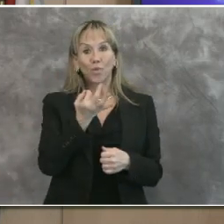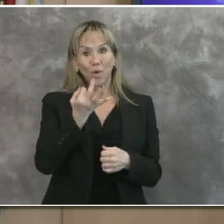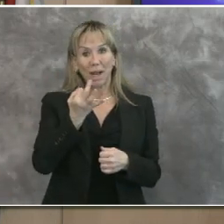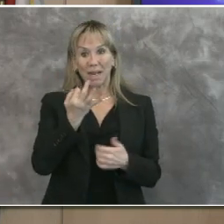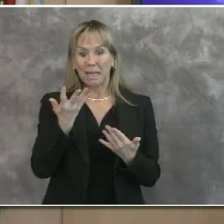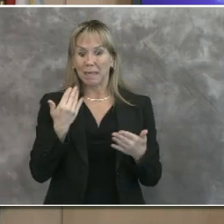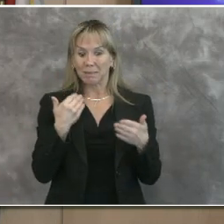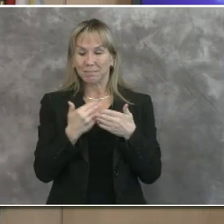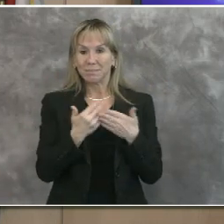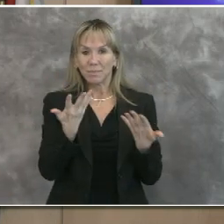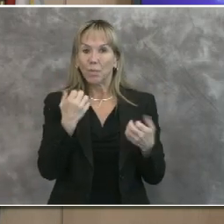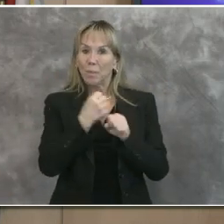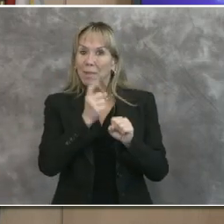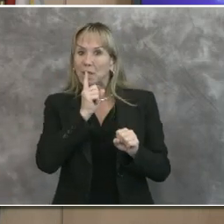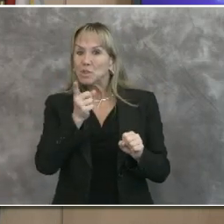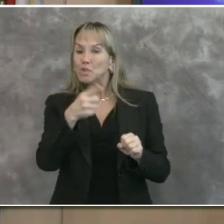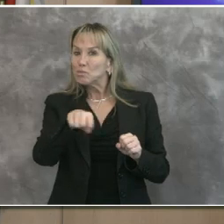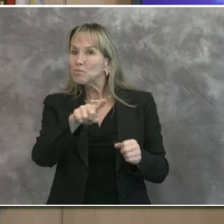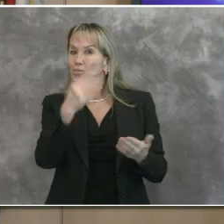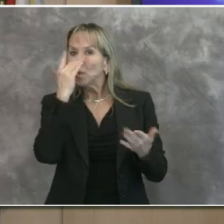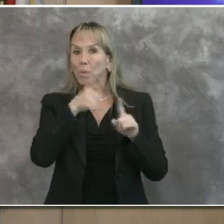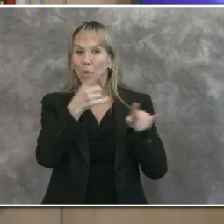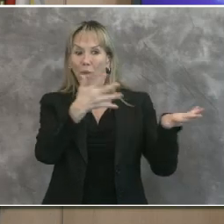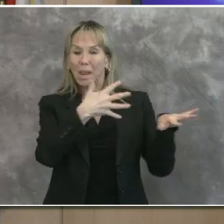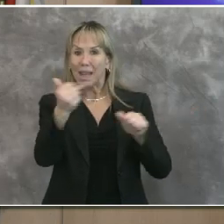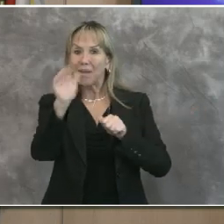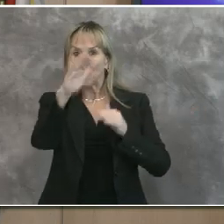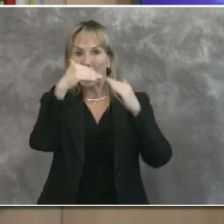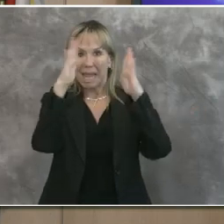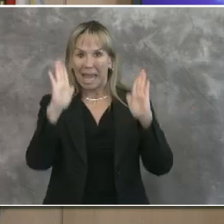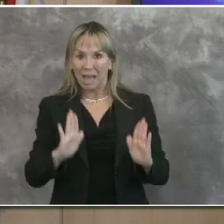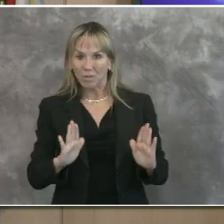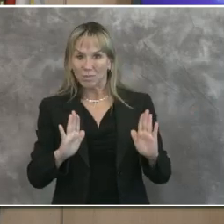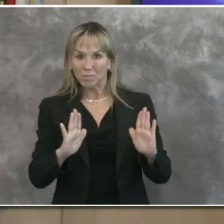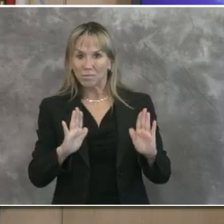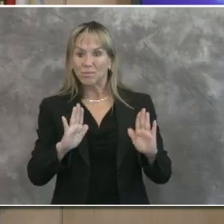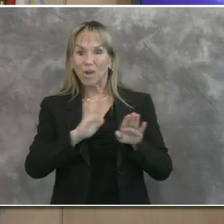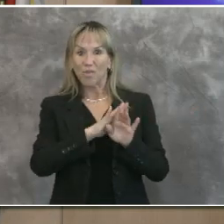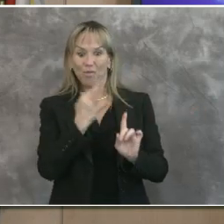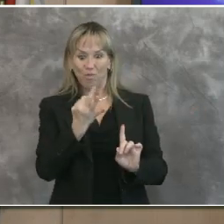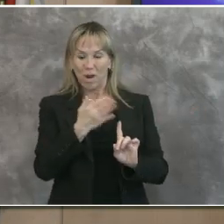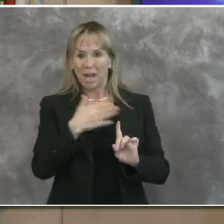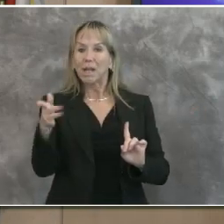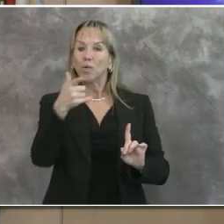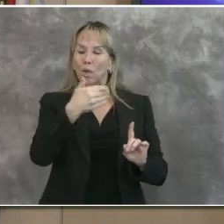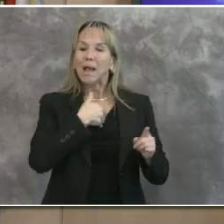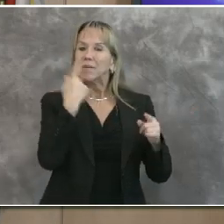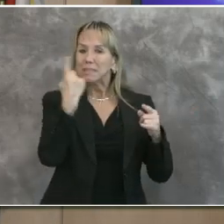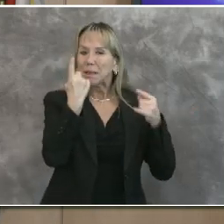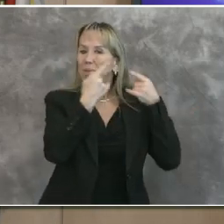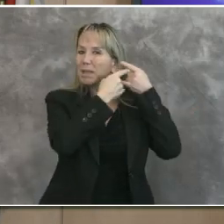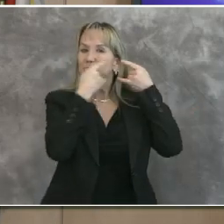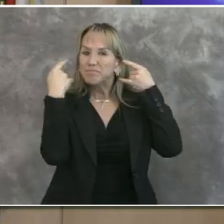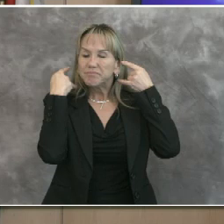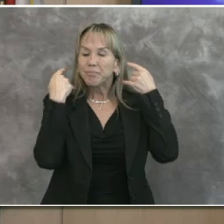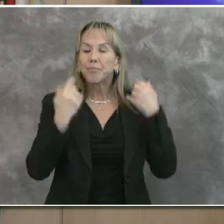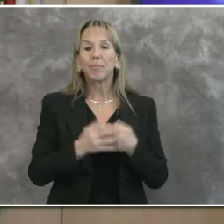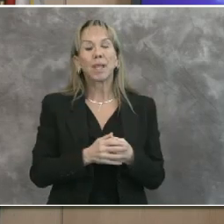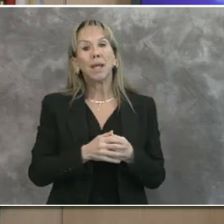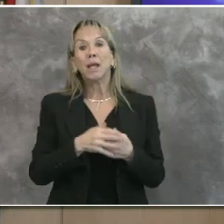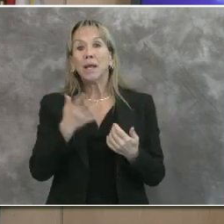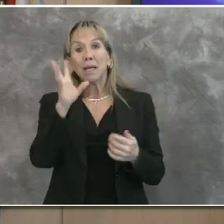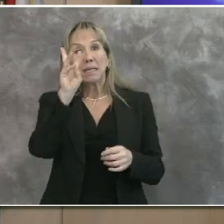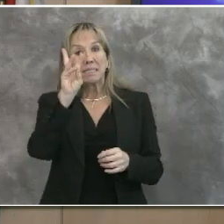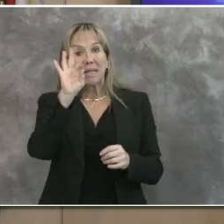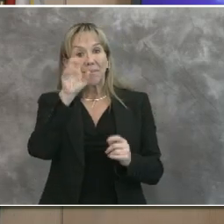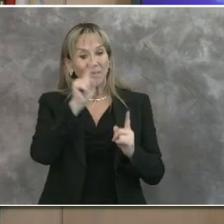San Diegans to ensure that when you leave your house, you have a face covering. The order says when you come in within 6 feet of someone who's not a household